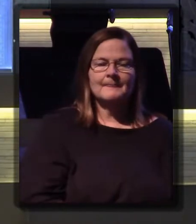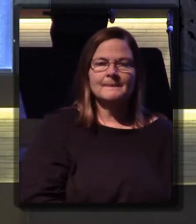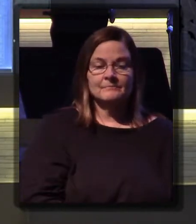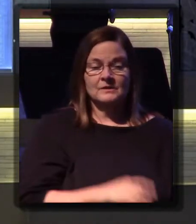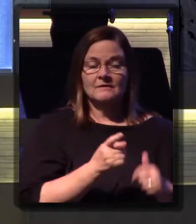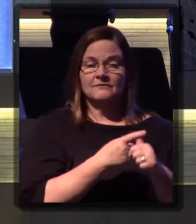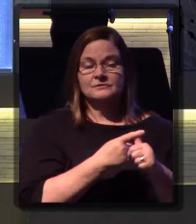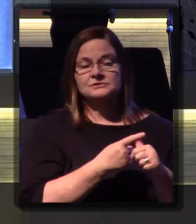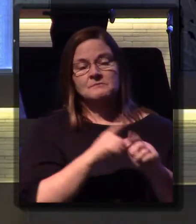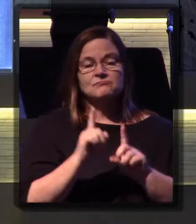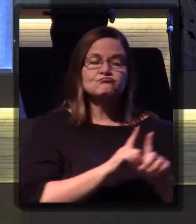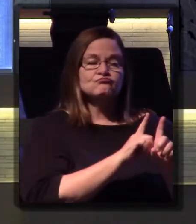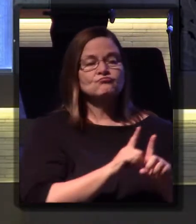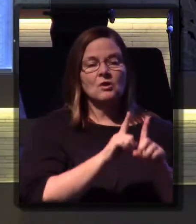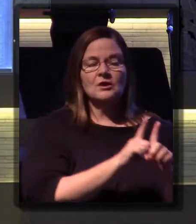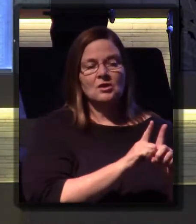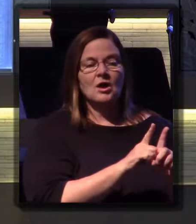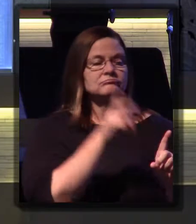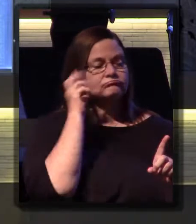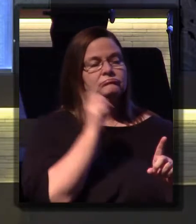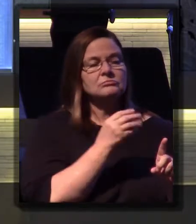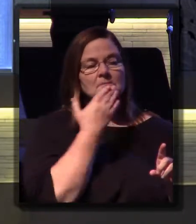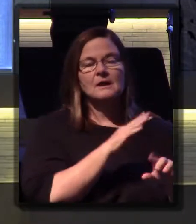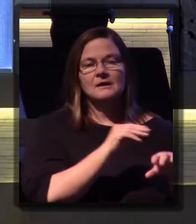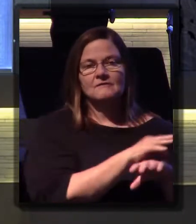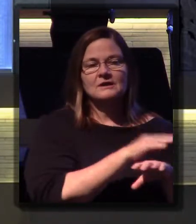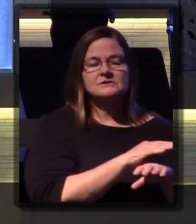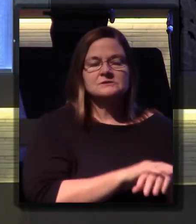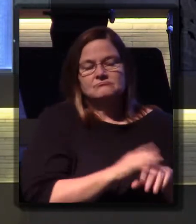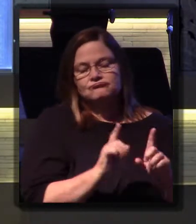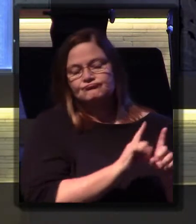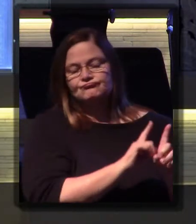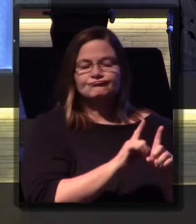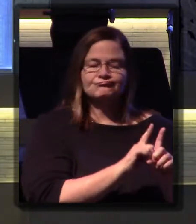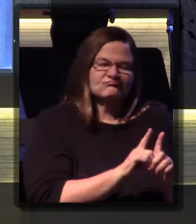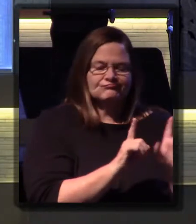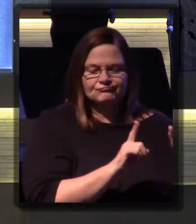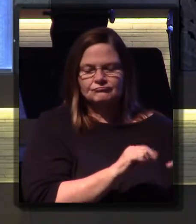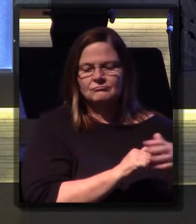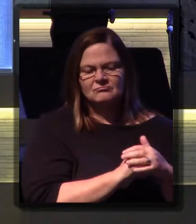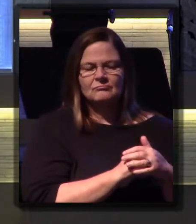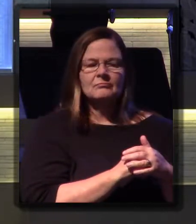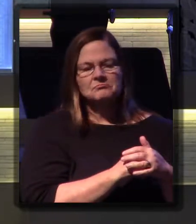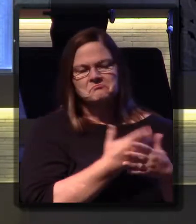turning away from God and His wise counsel. You see, first, you might walk along bad